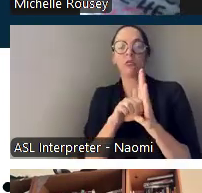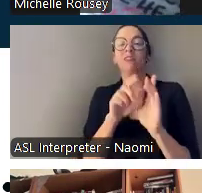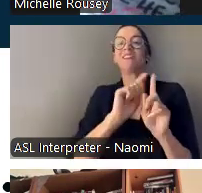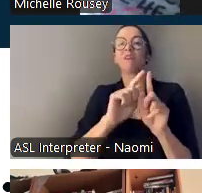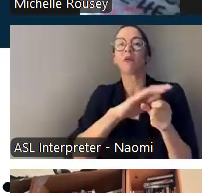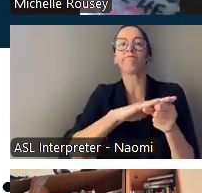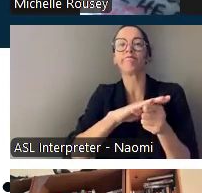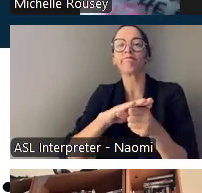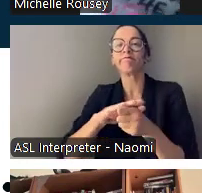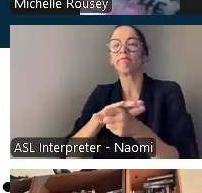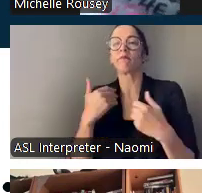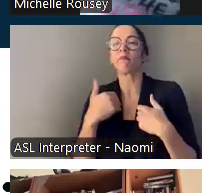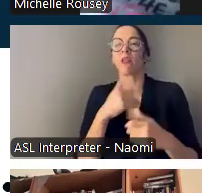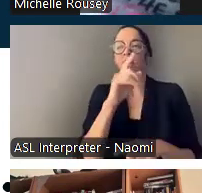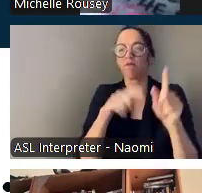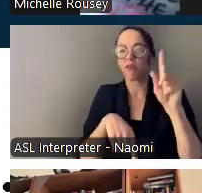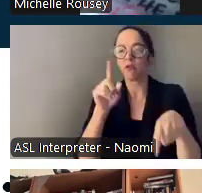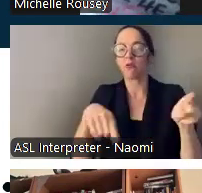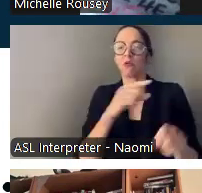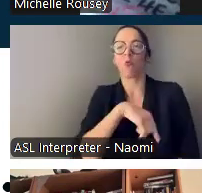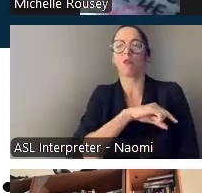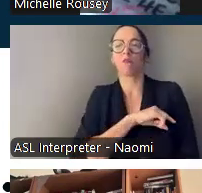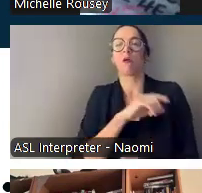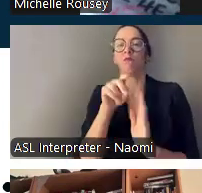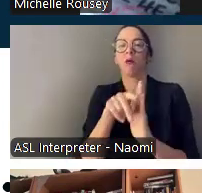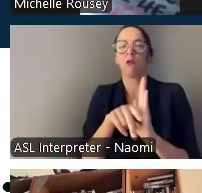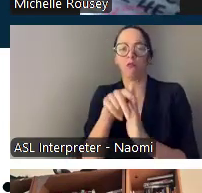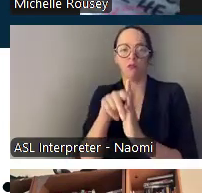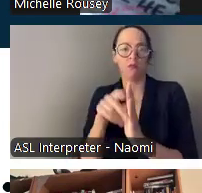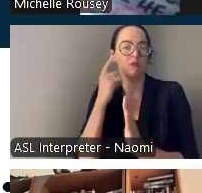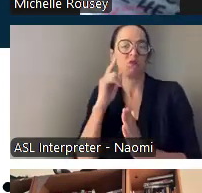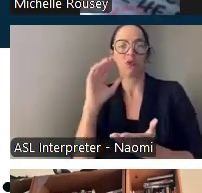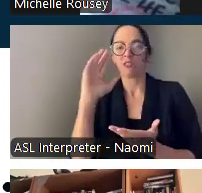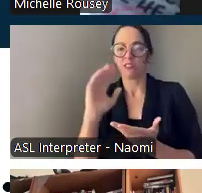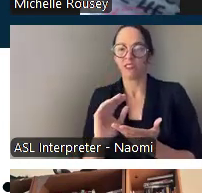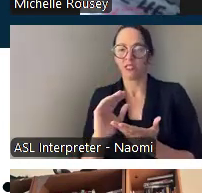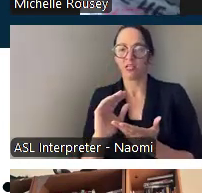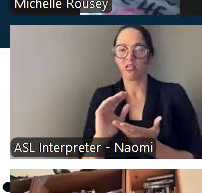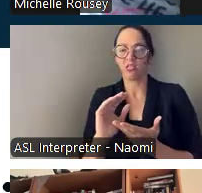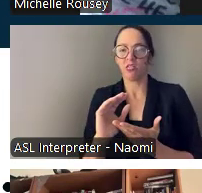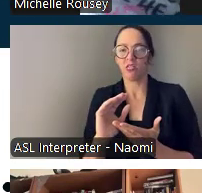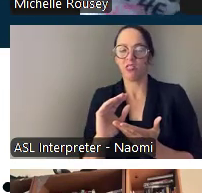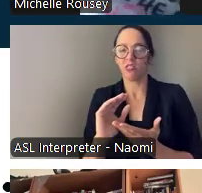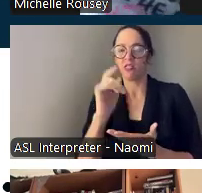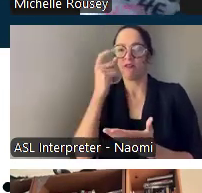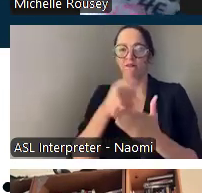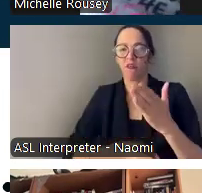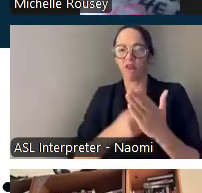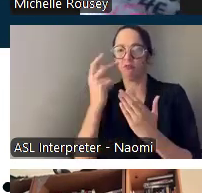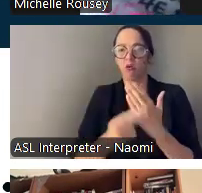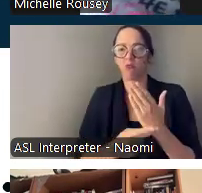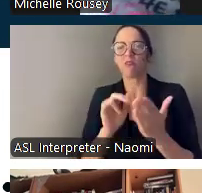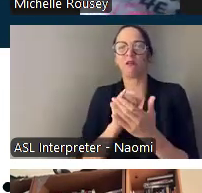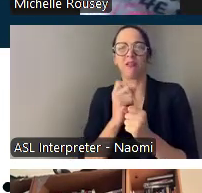qualification policies for discounted fare programs that make it confusing and time-consuming for users. Next slide.